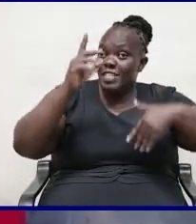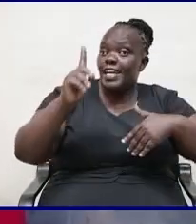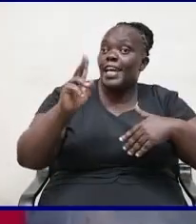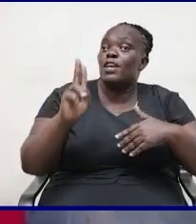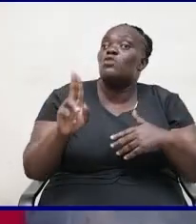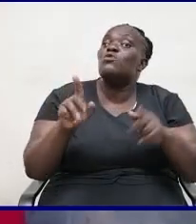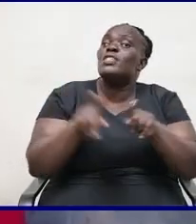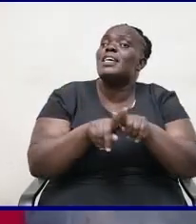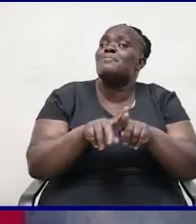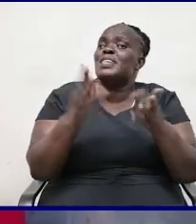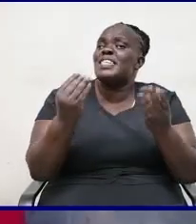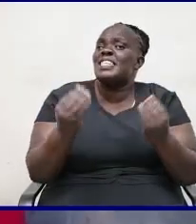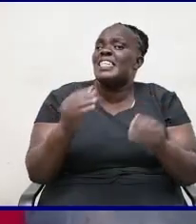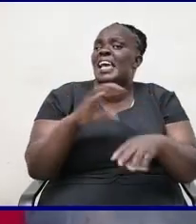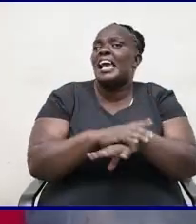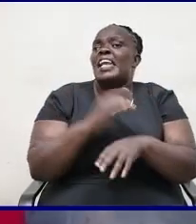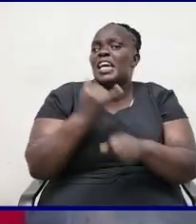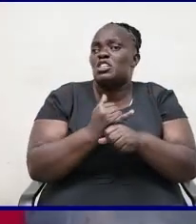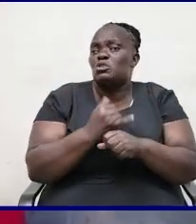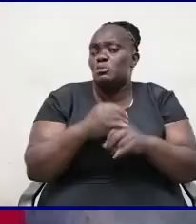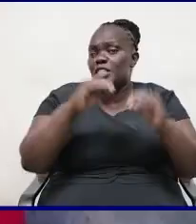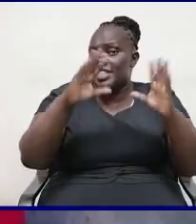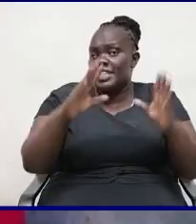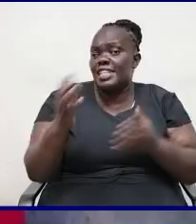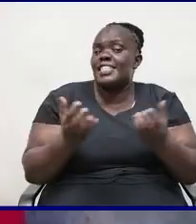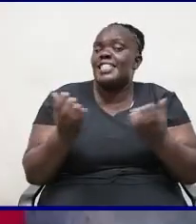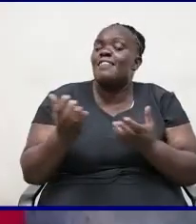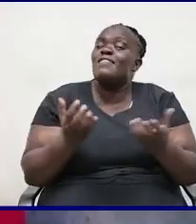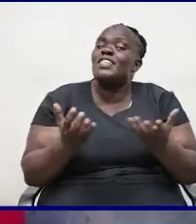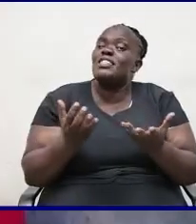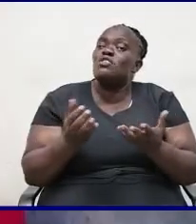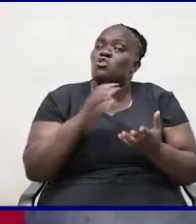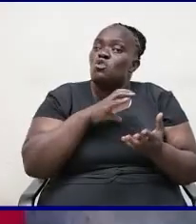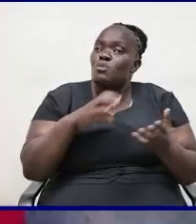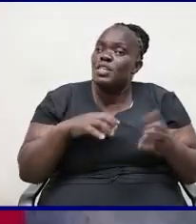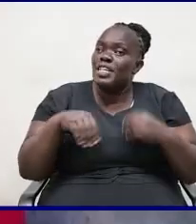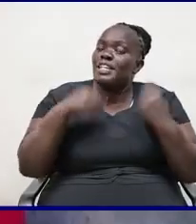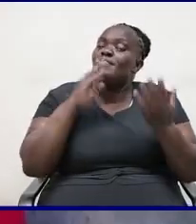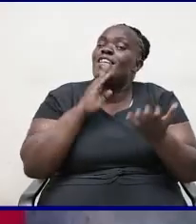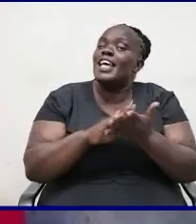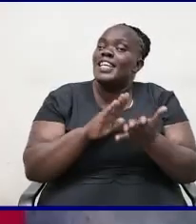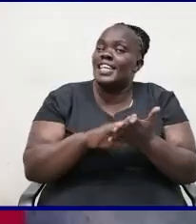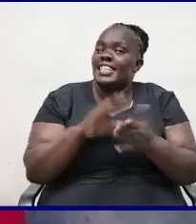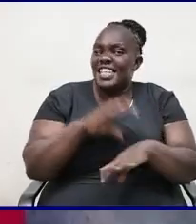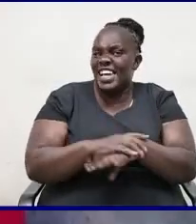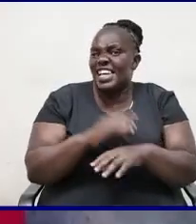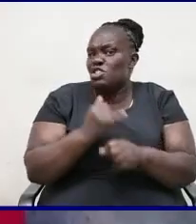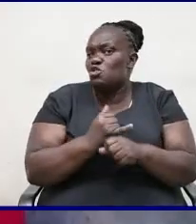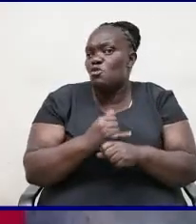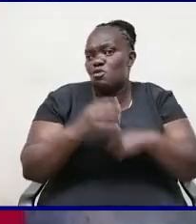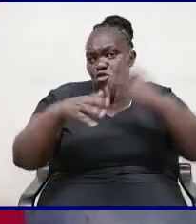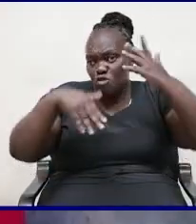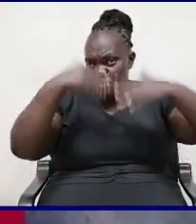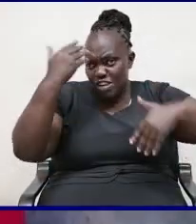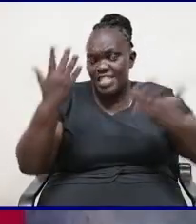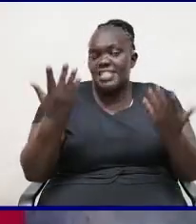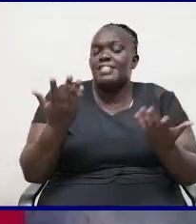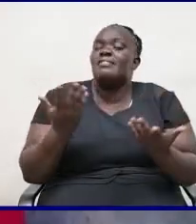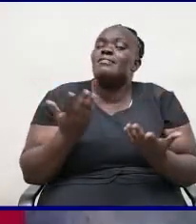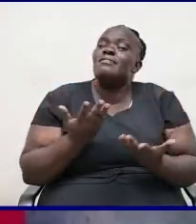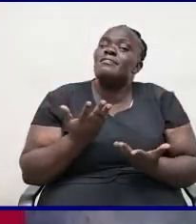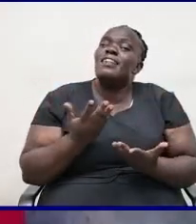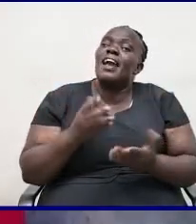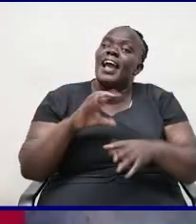it was still easy to get a job. So I remember the Teacher Service Commission prepared the letters. We were given the letters in the university. And